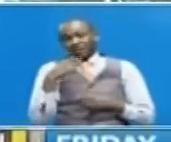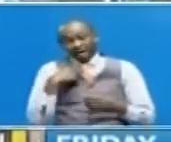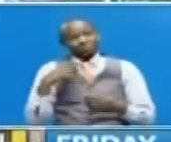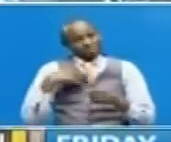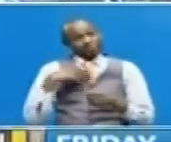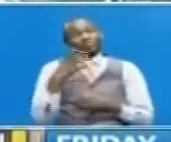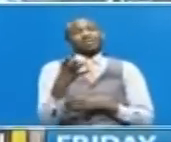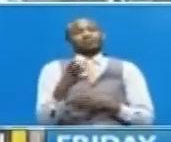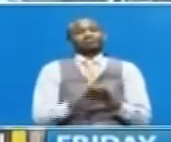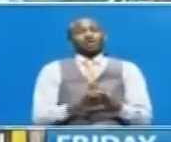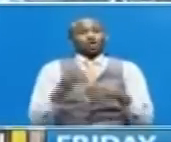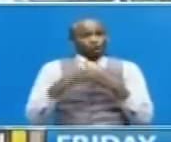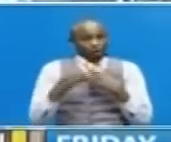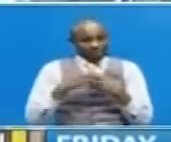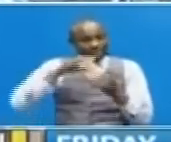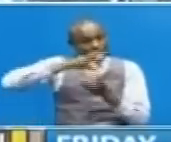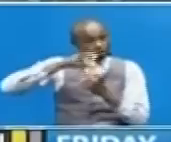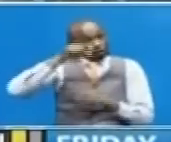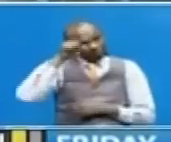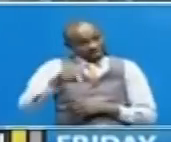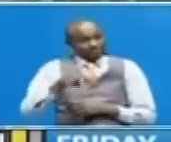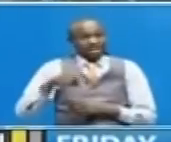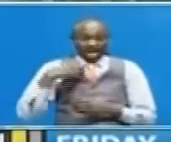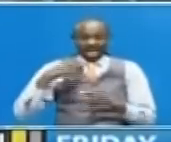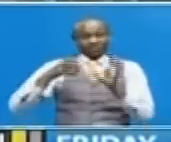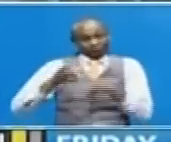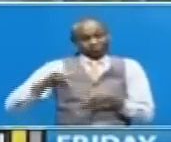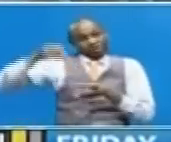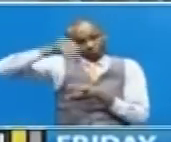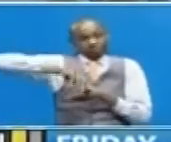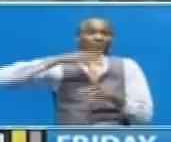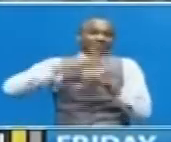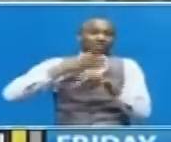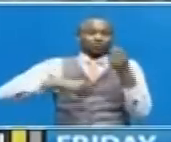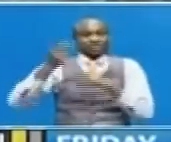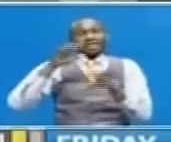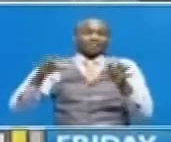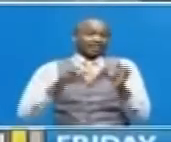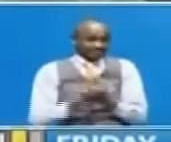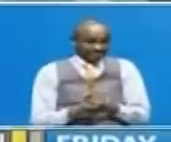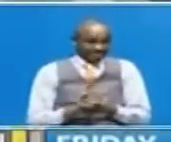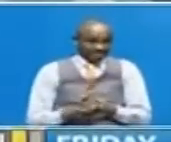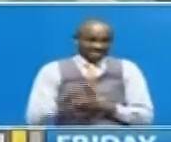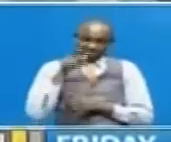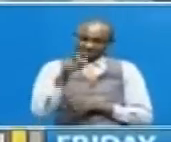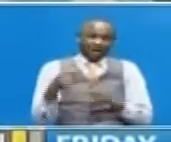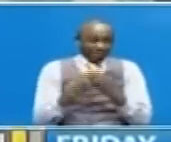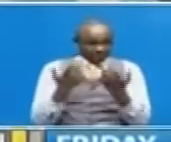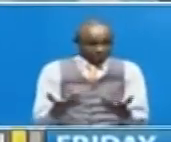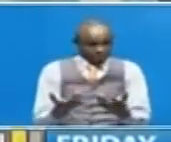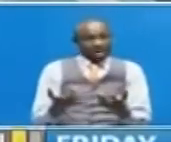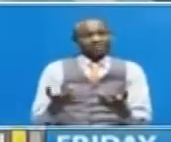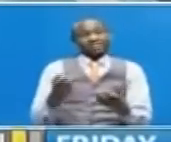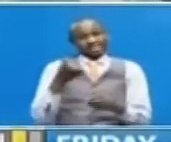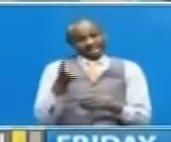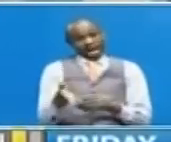alcoholic beverages, which they take bottles of and repackage their own brew to sell in the market. So entrenched has the practice